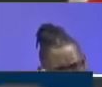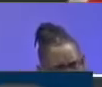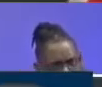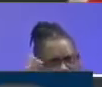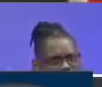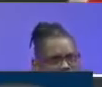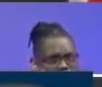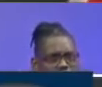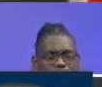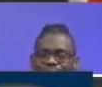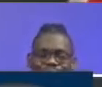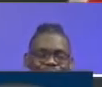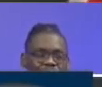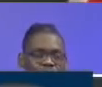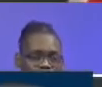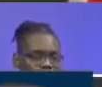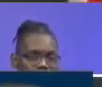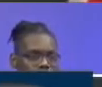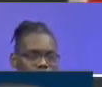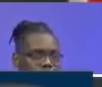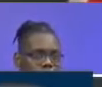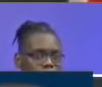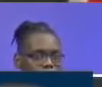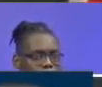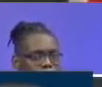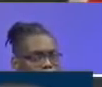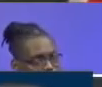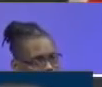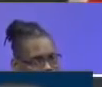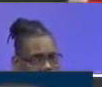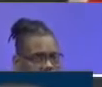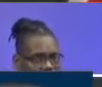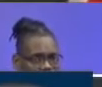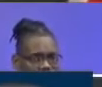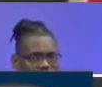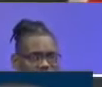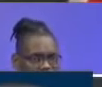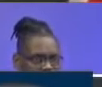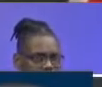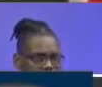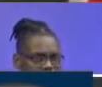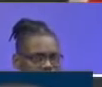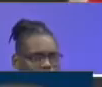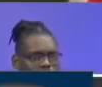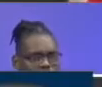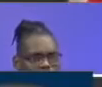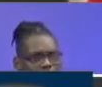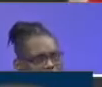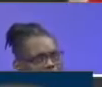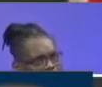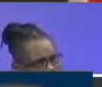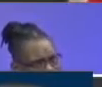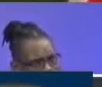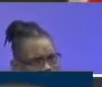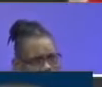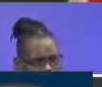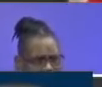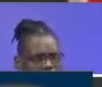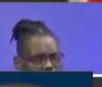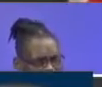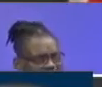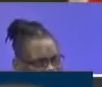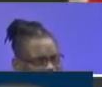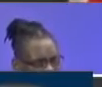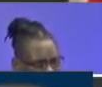a public holiday. It is that public sector workers are not required to come to the public